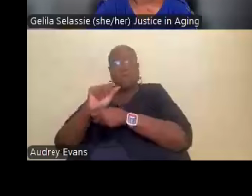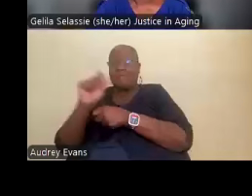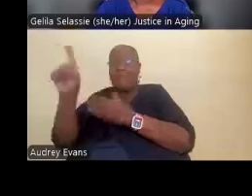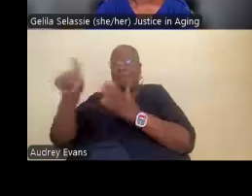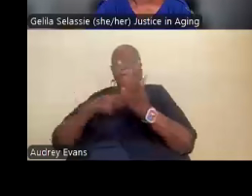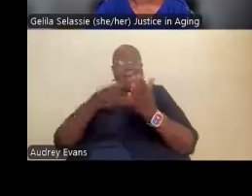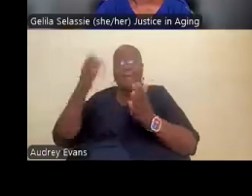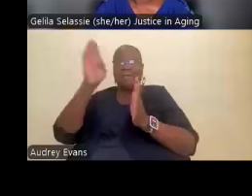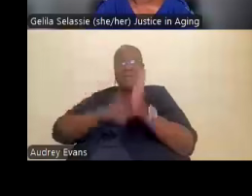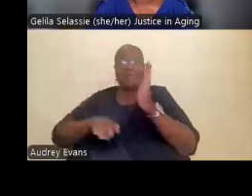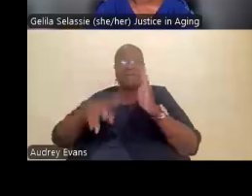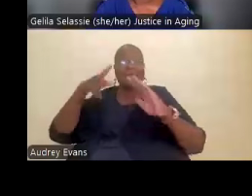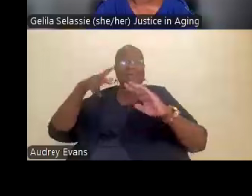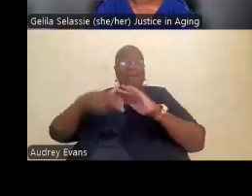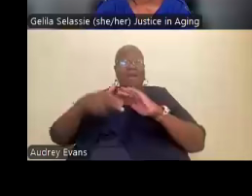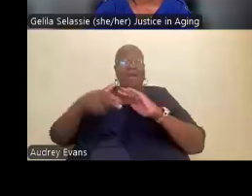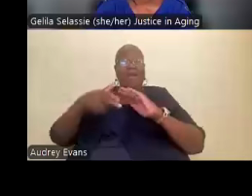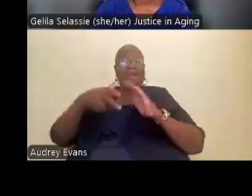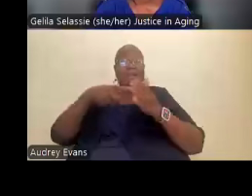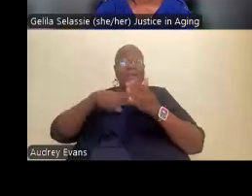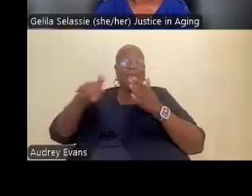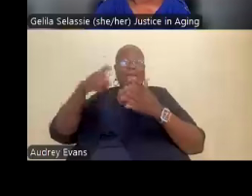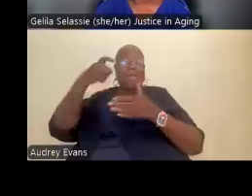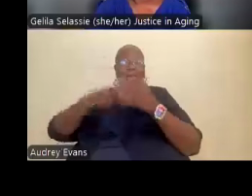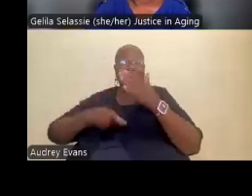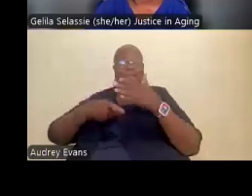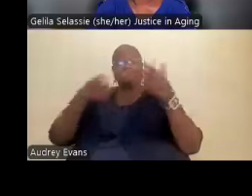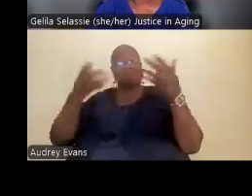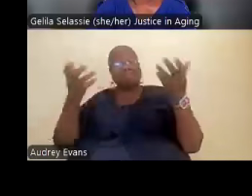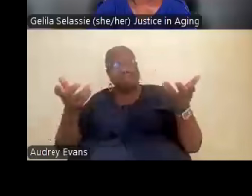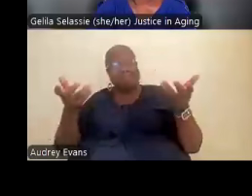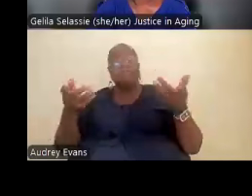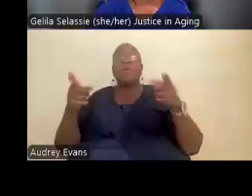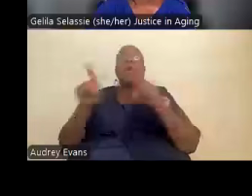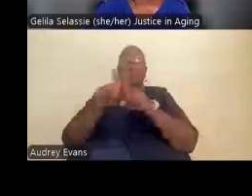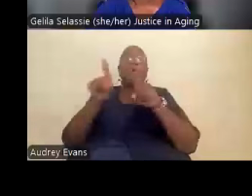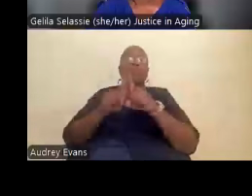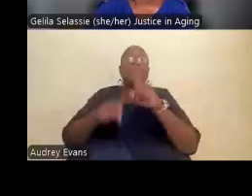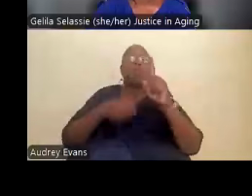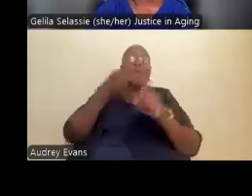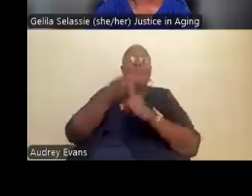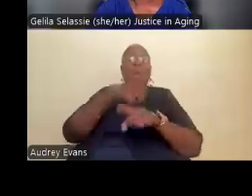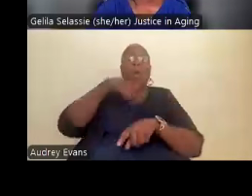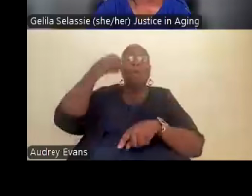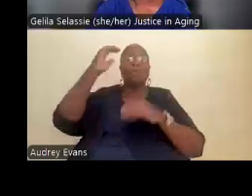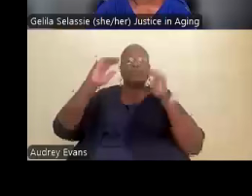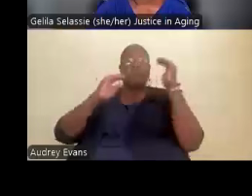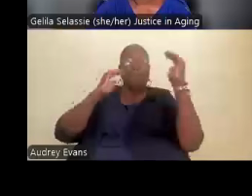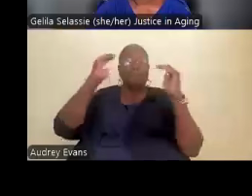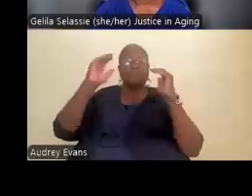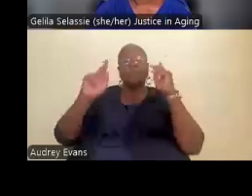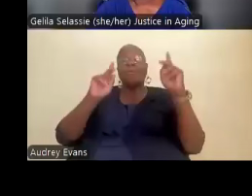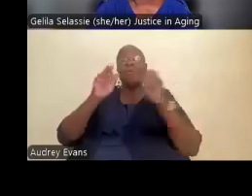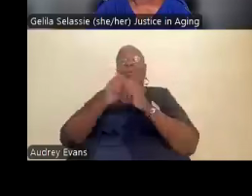state has cut the provider payment rates. And this also impacts older adults and people with disabilities